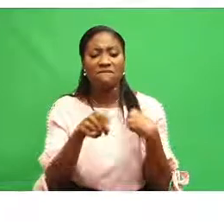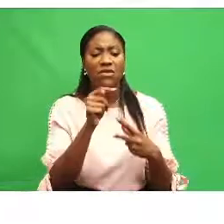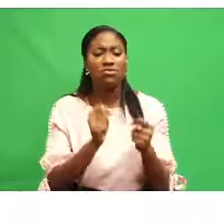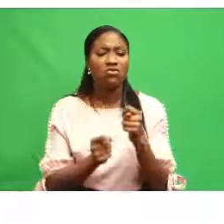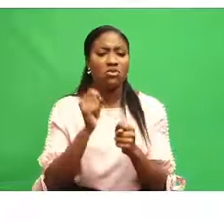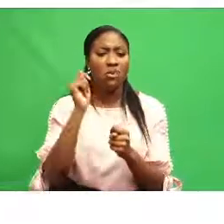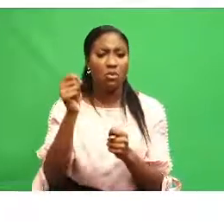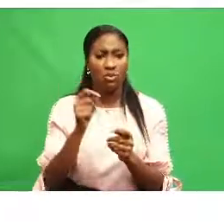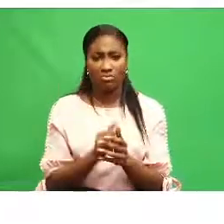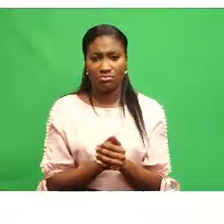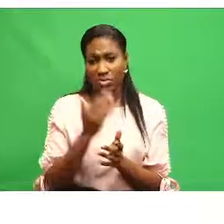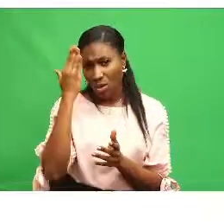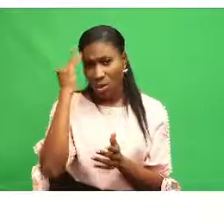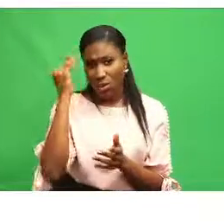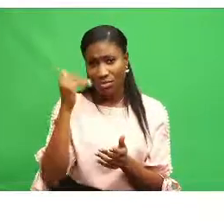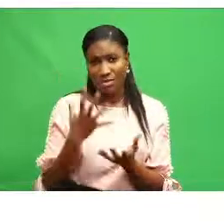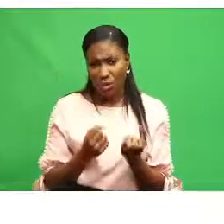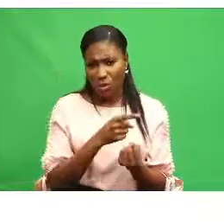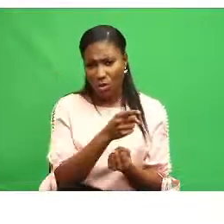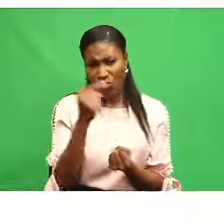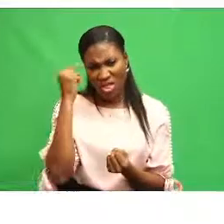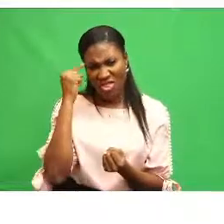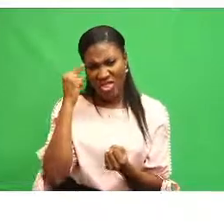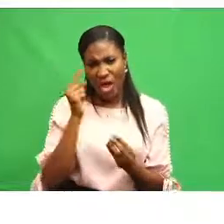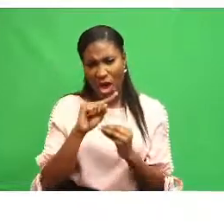you to ponder it. Let's think about it.